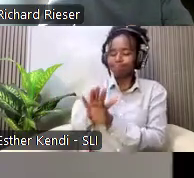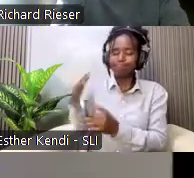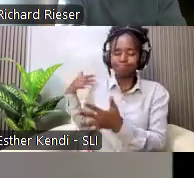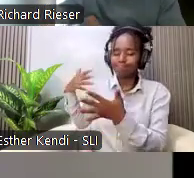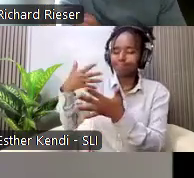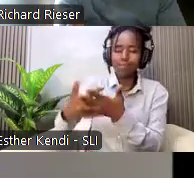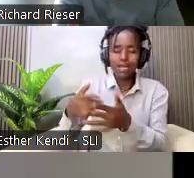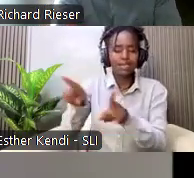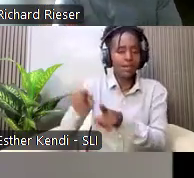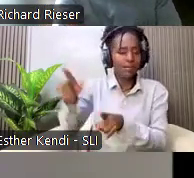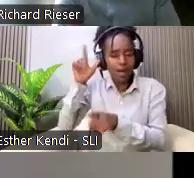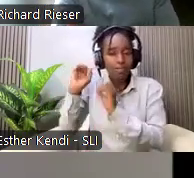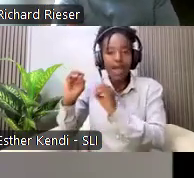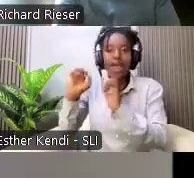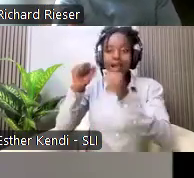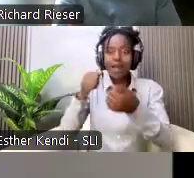but amplified.